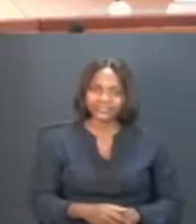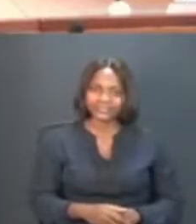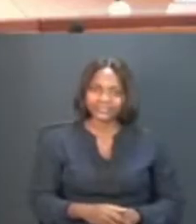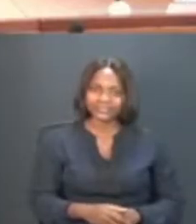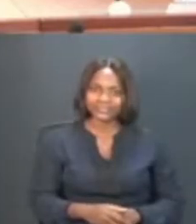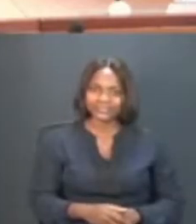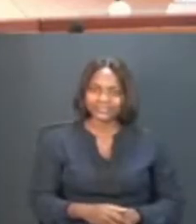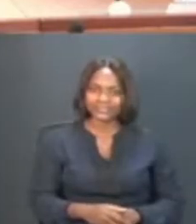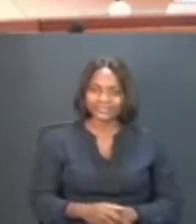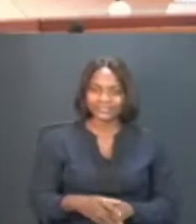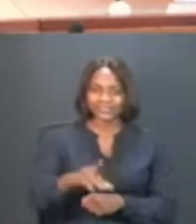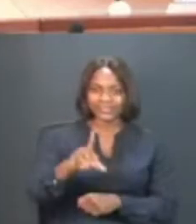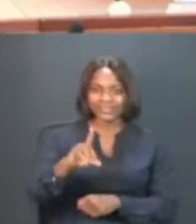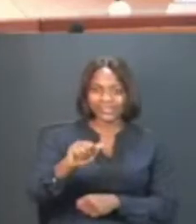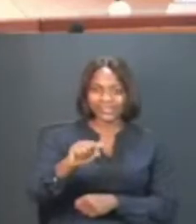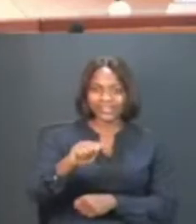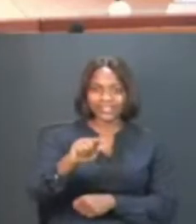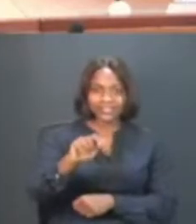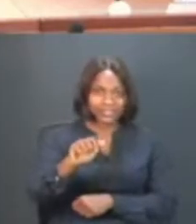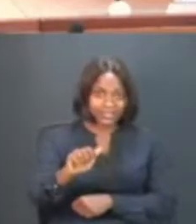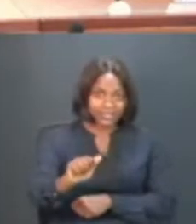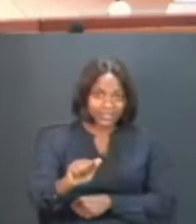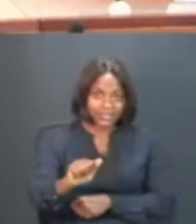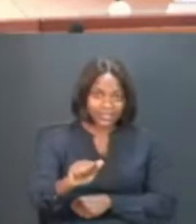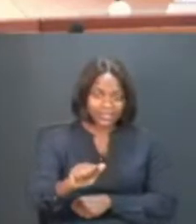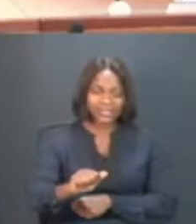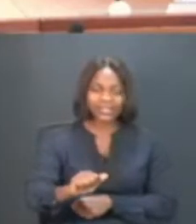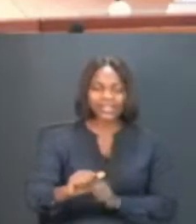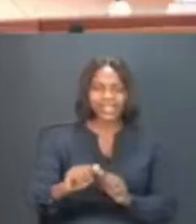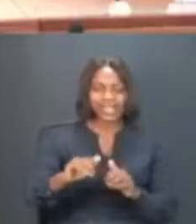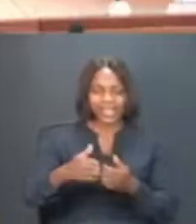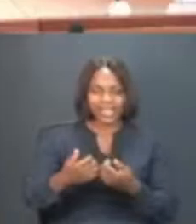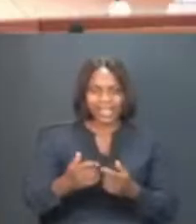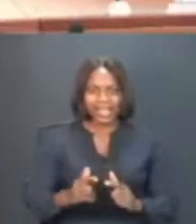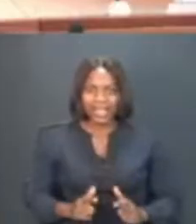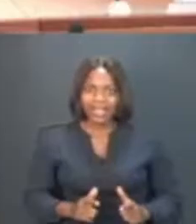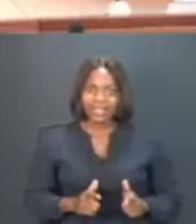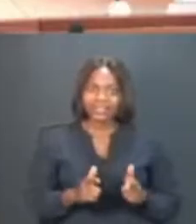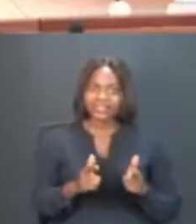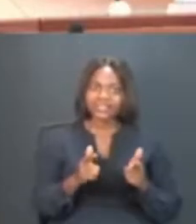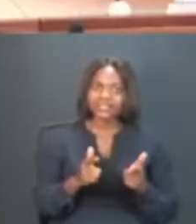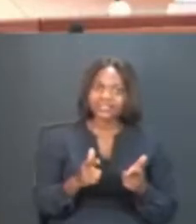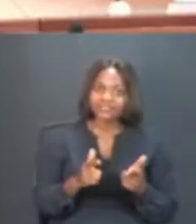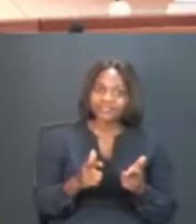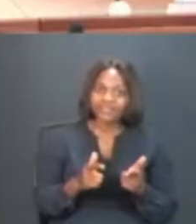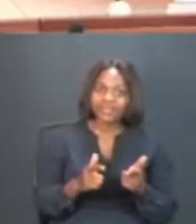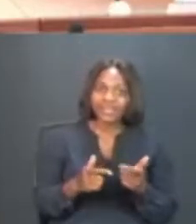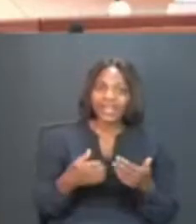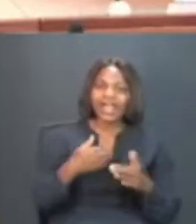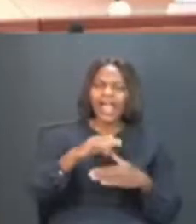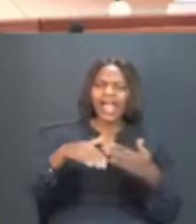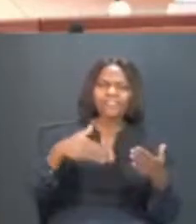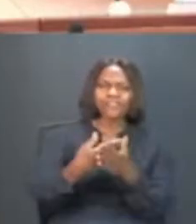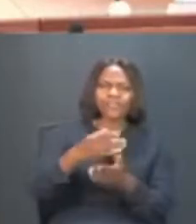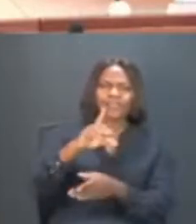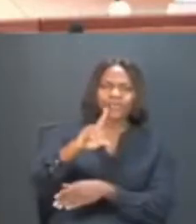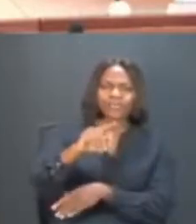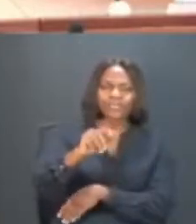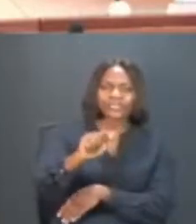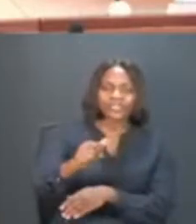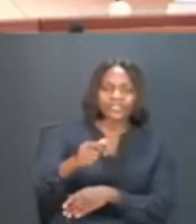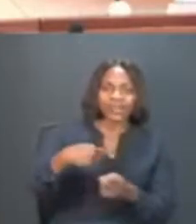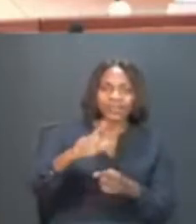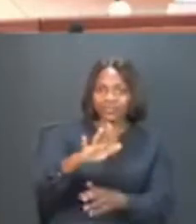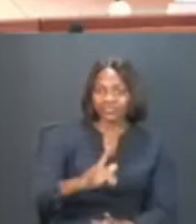the data your GP or health directly holds all the data about